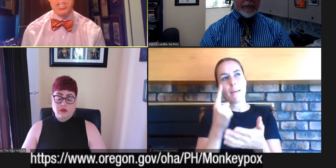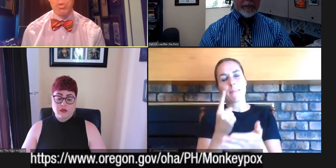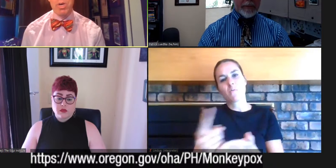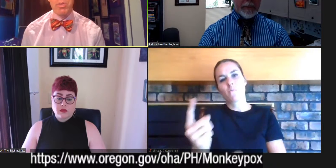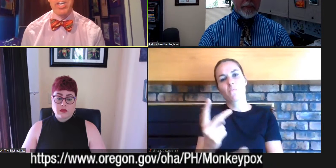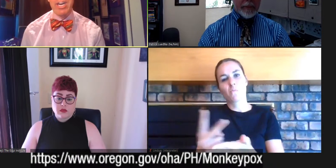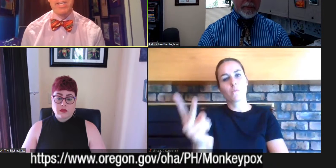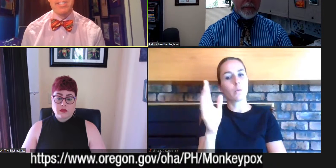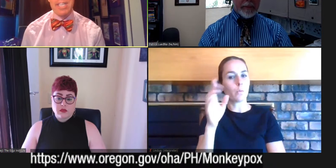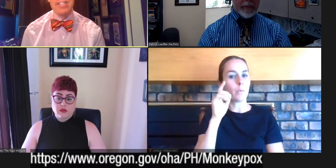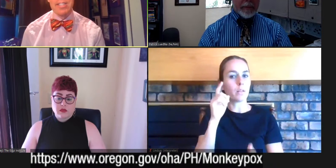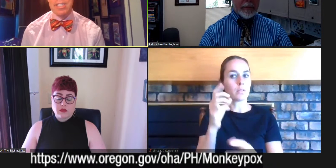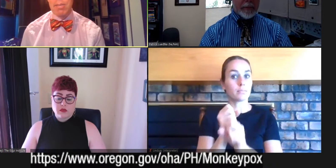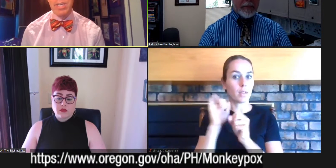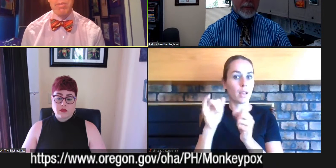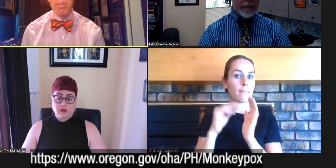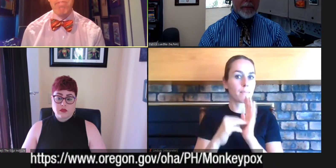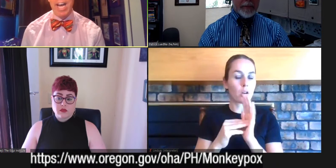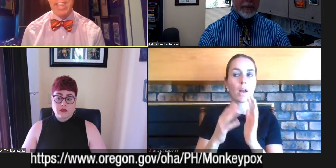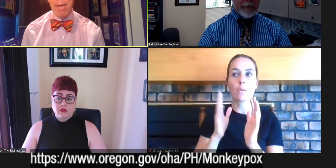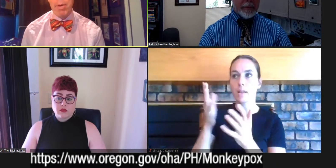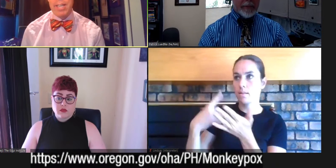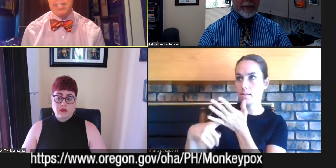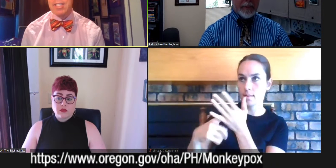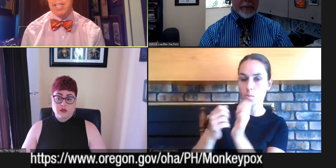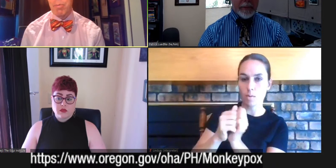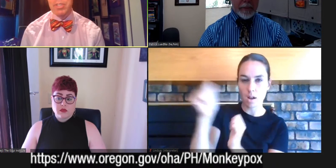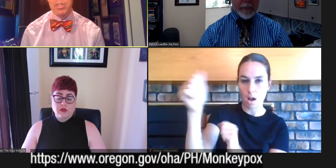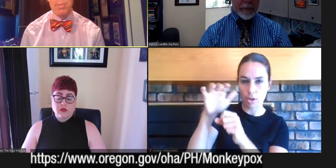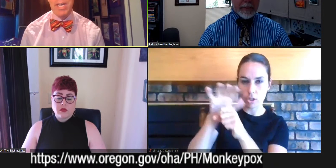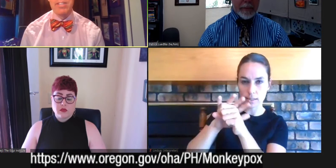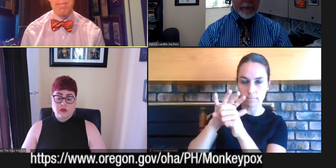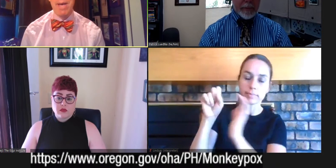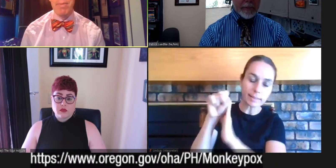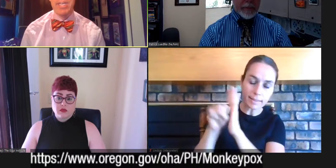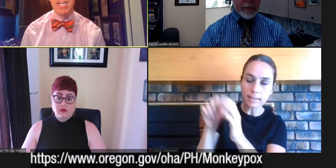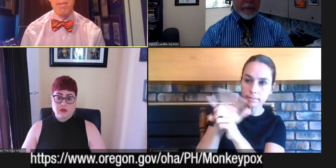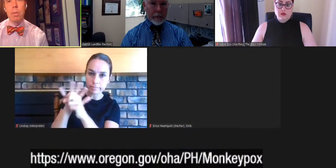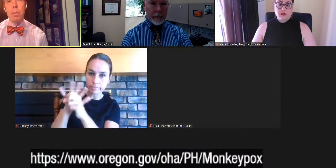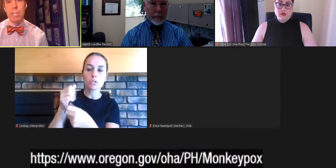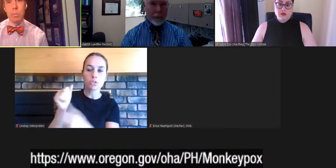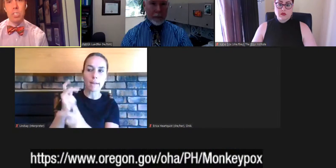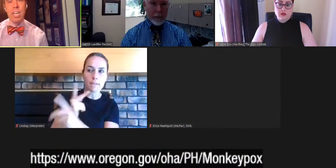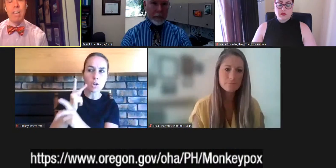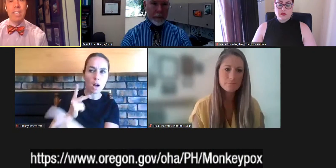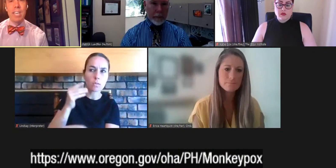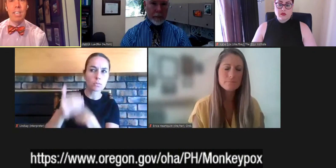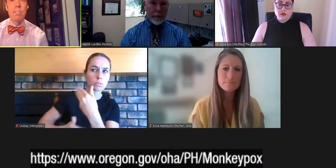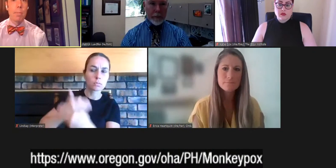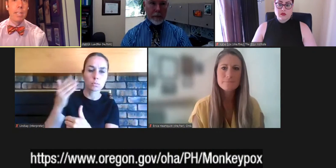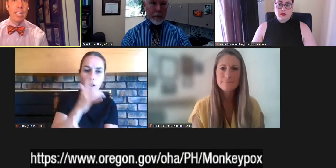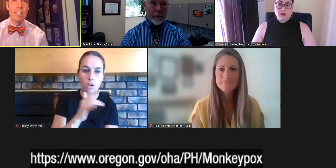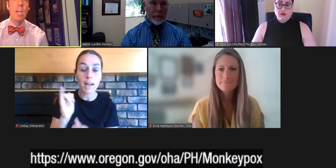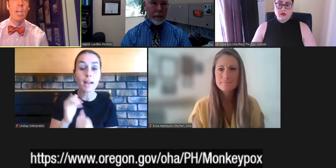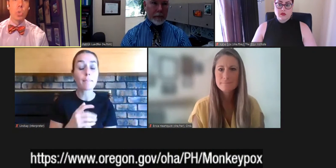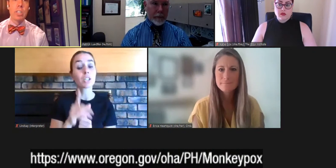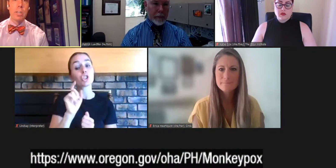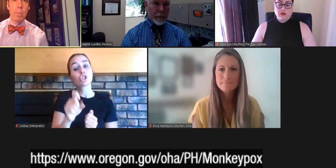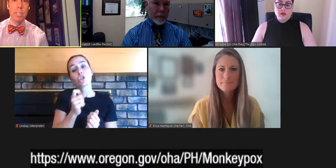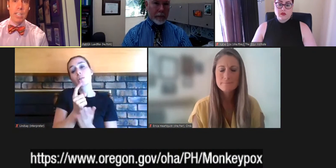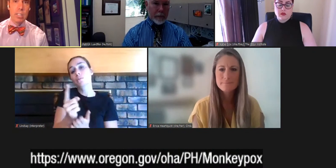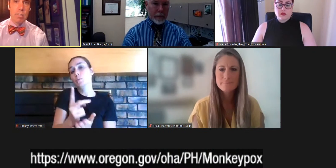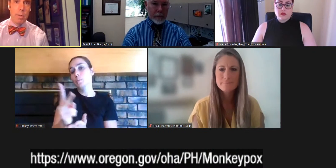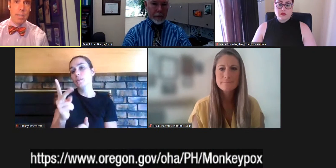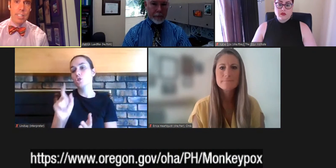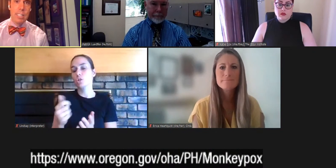we'll continue to work with our neighboring states to see if we can refine that process once those models come out. But in a couple of weeks, we should have an idea of some at least